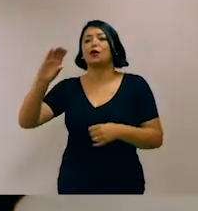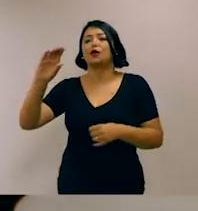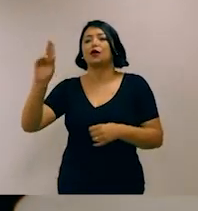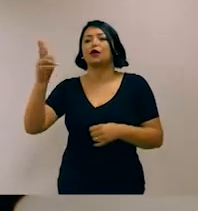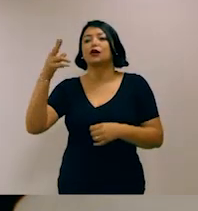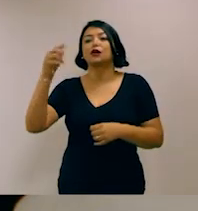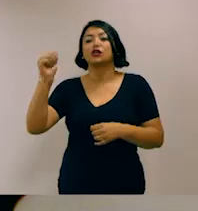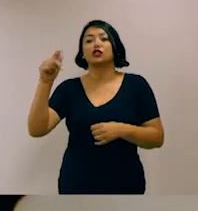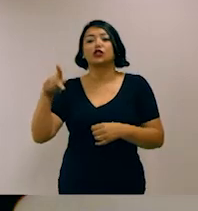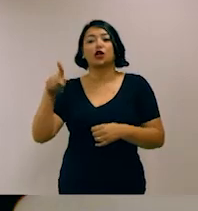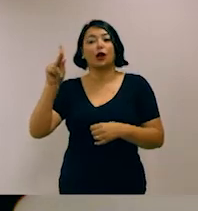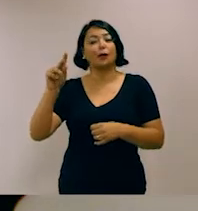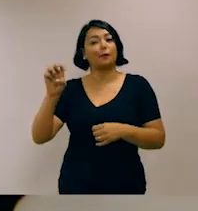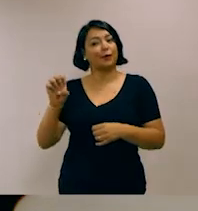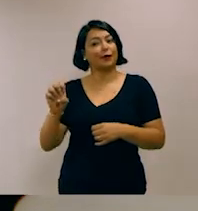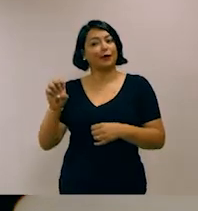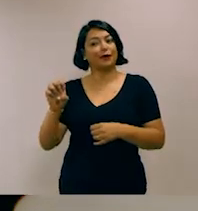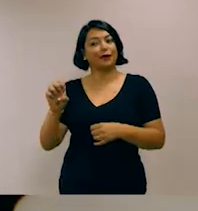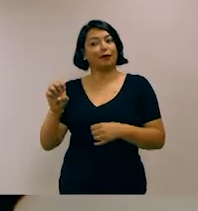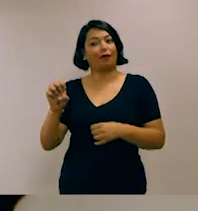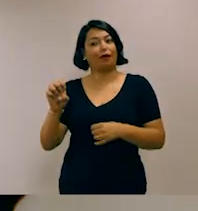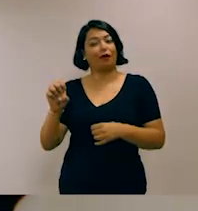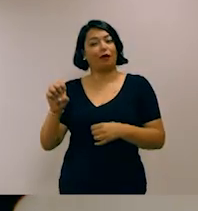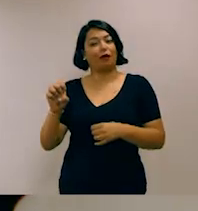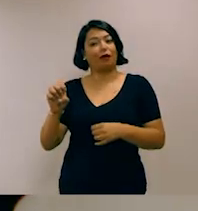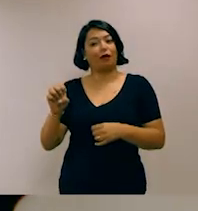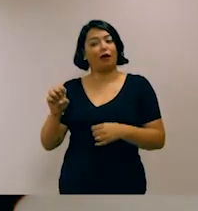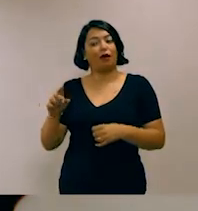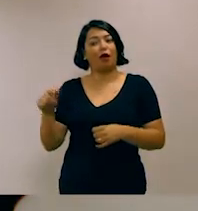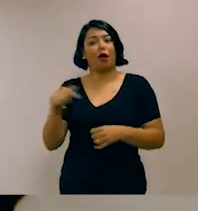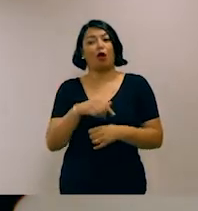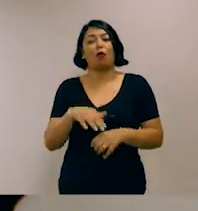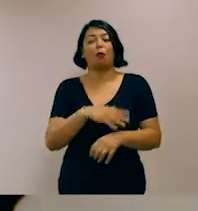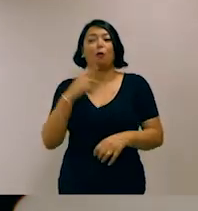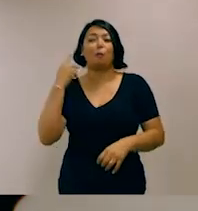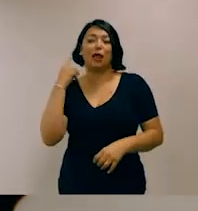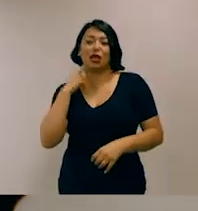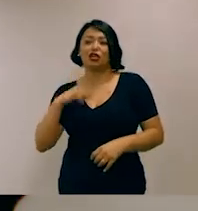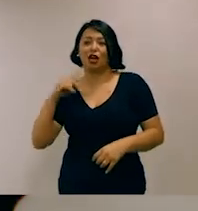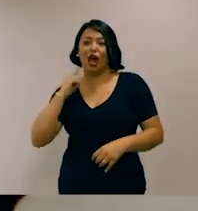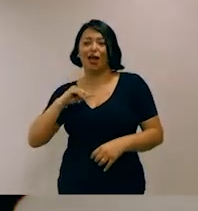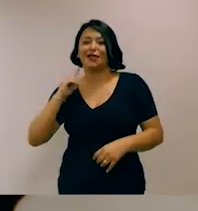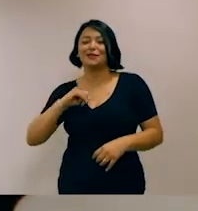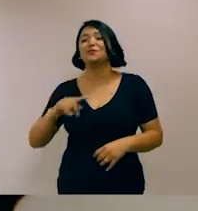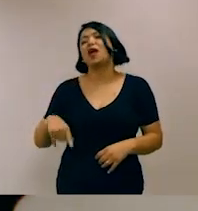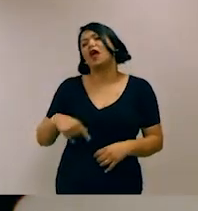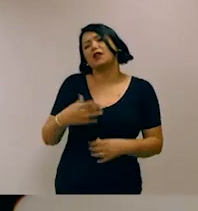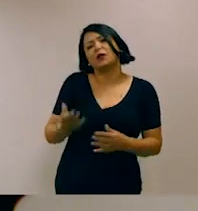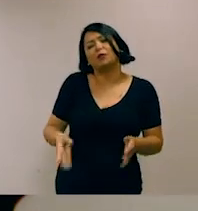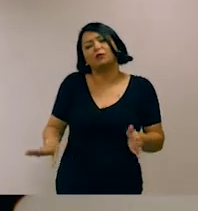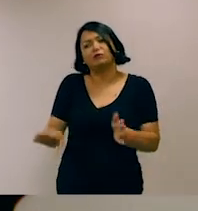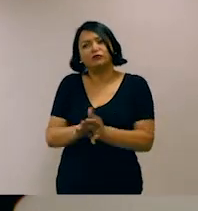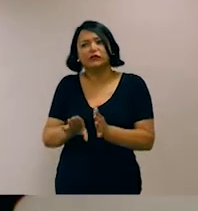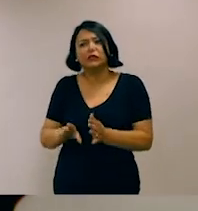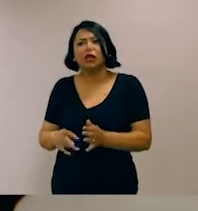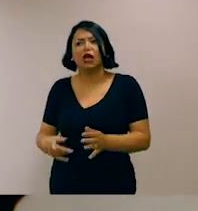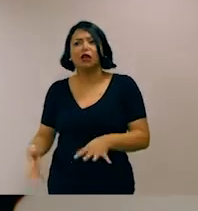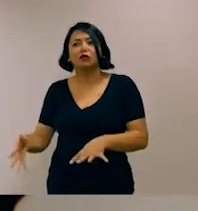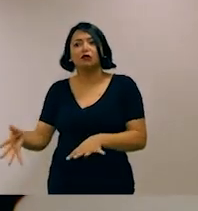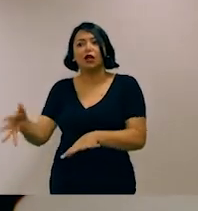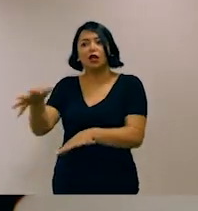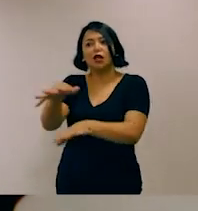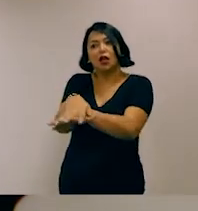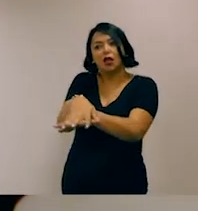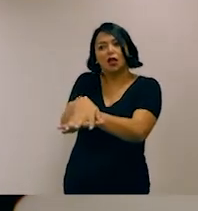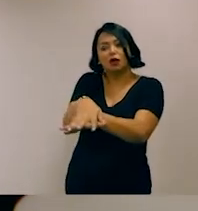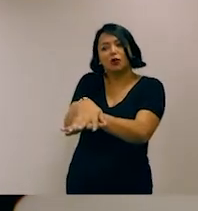Goiás, it's going to be able to identify this word, and it's going to add this to the semantics. And so this is one